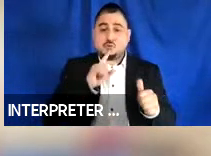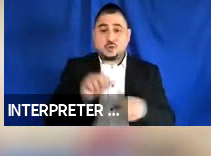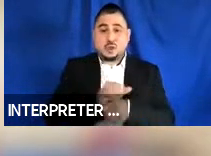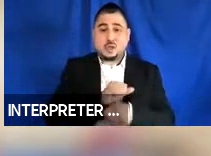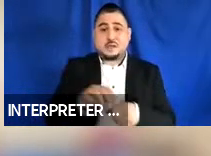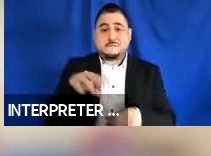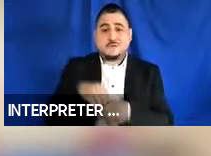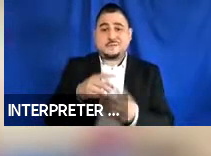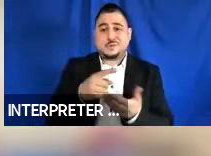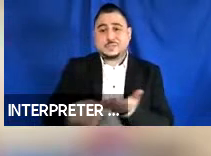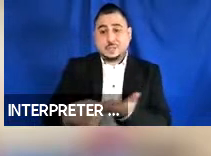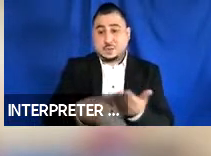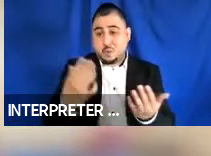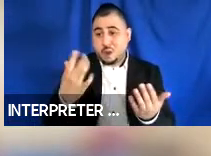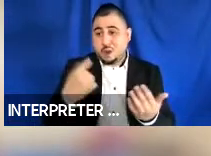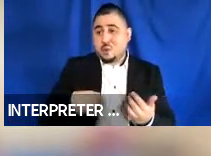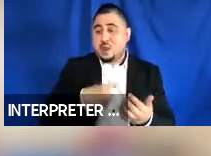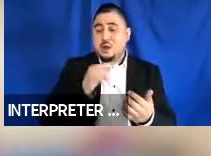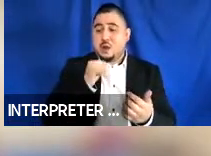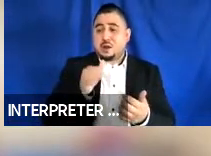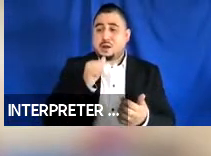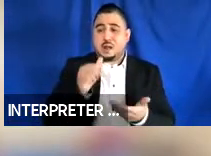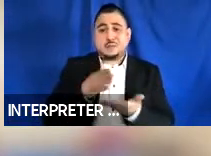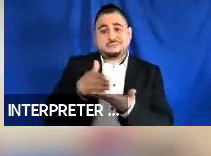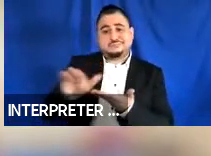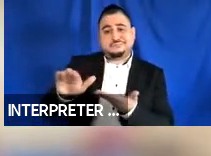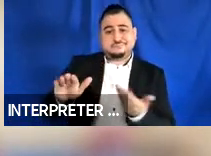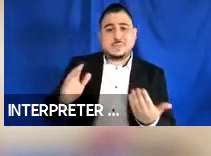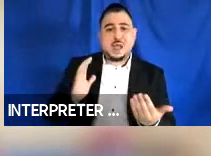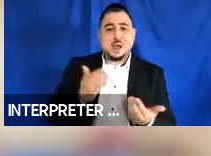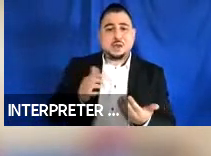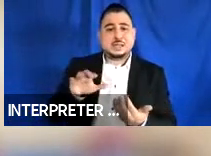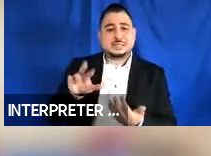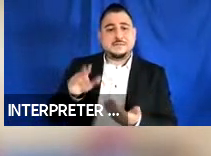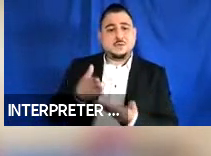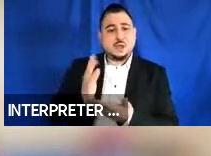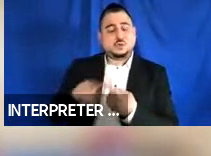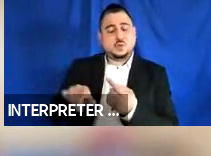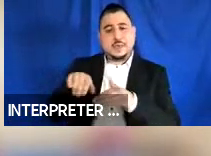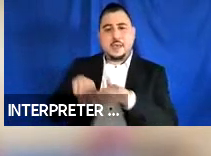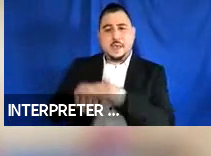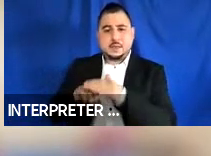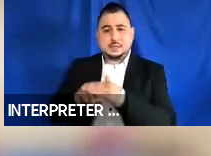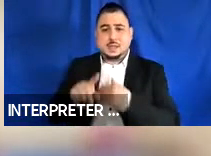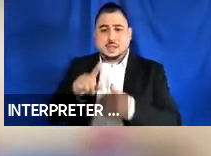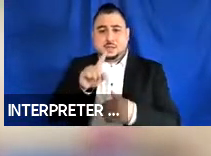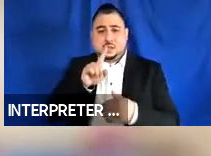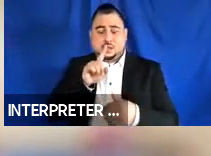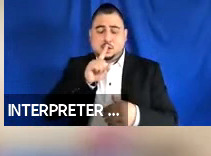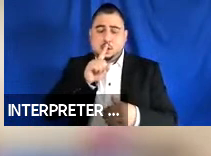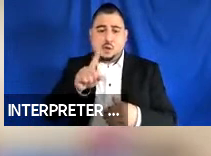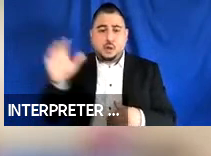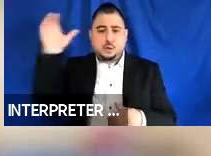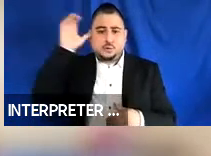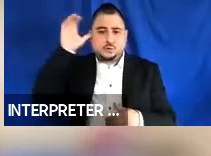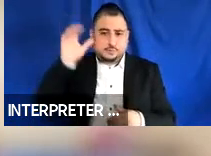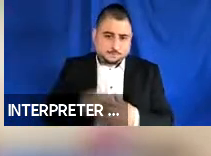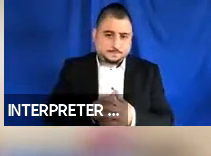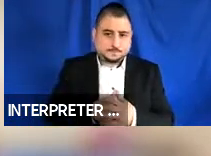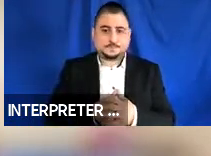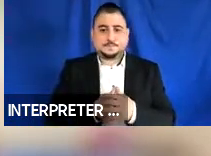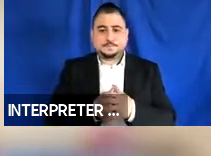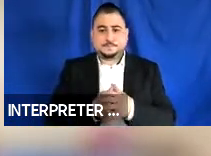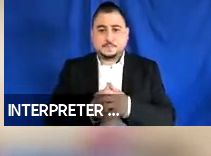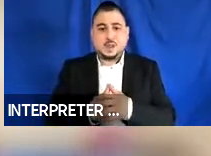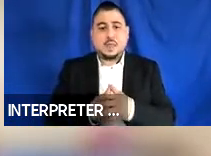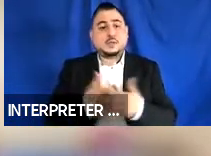on the discussion so that we are not left out and that our civil rights to access are seen.